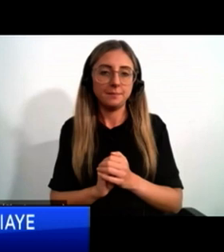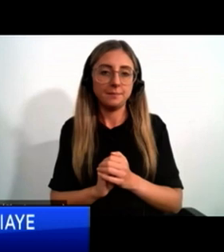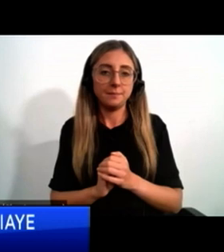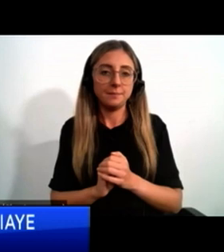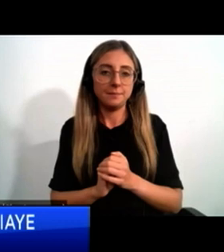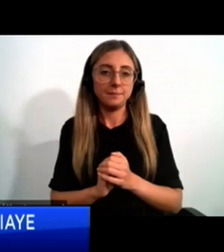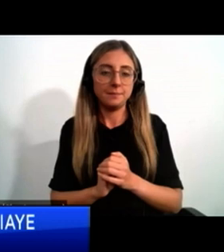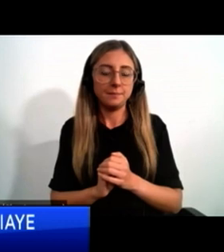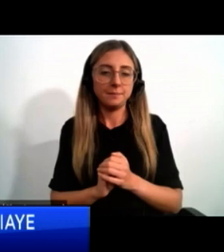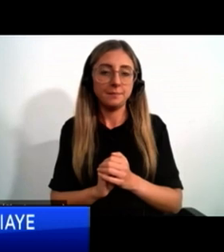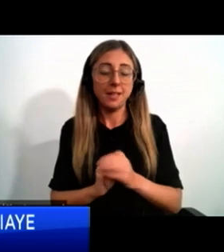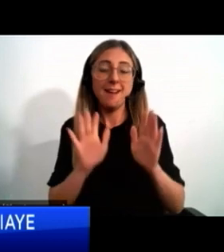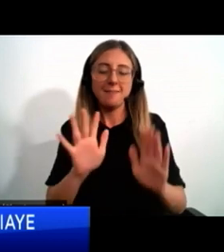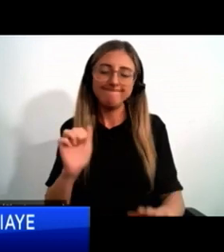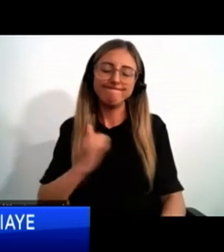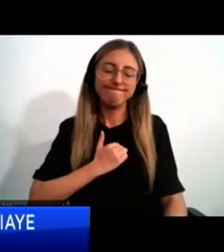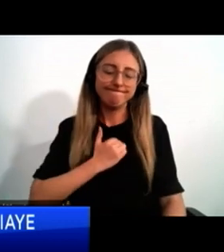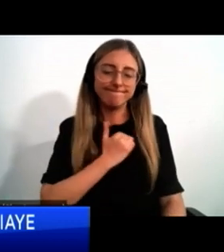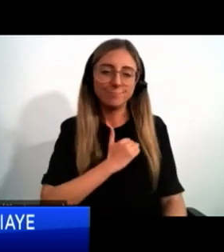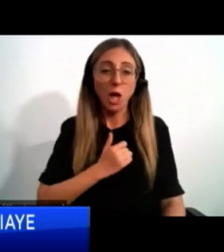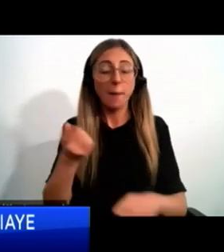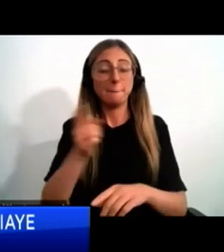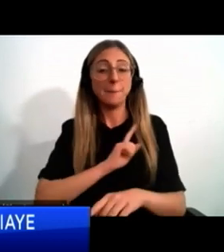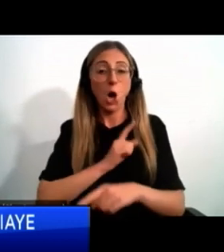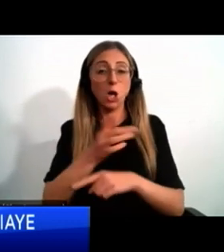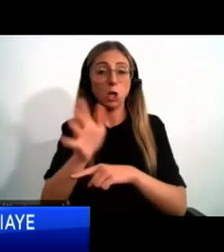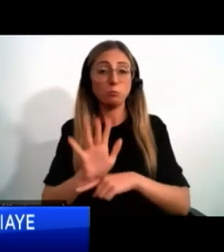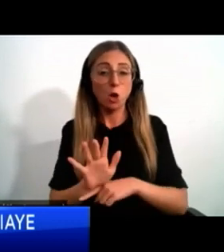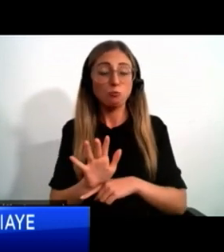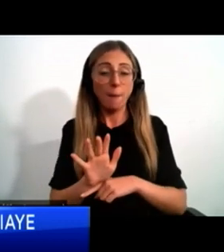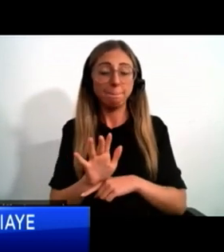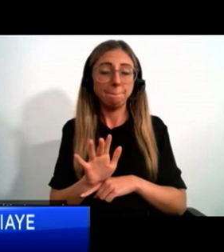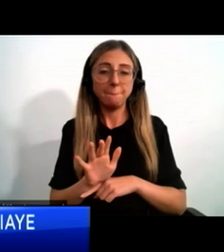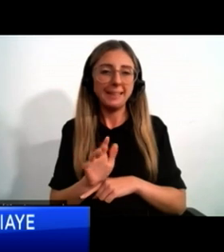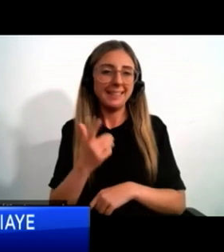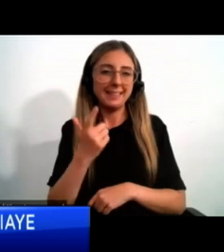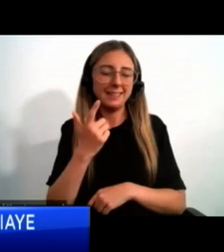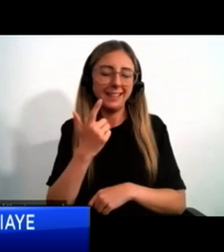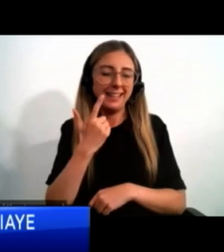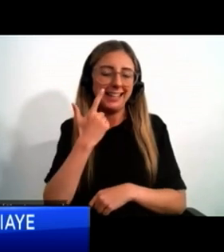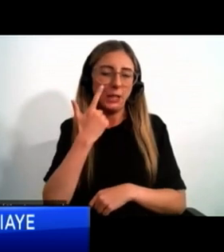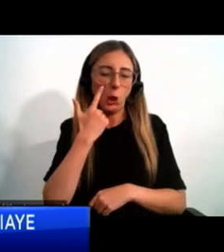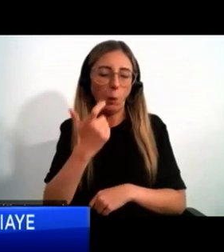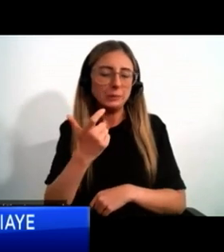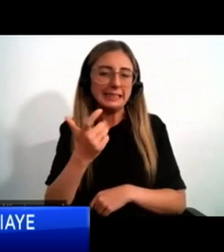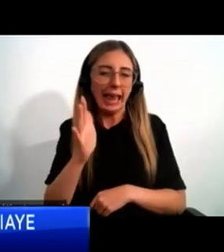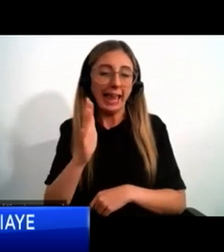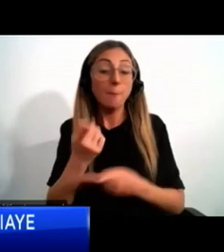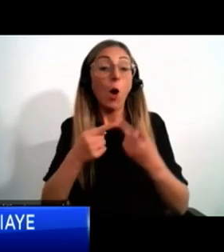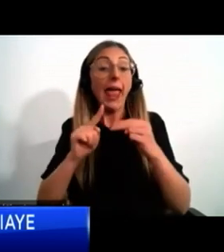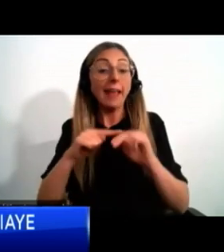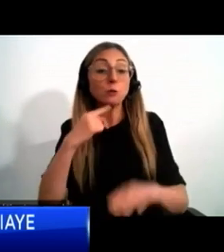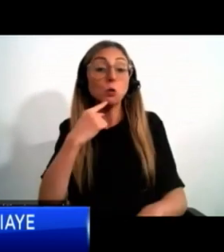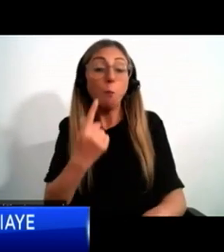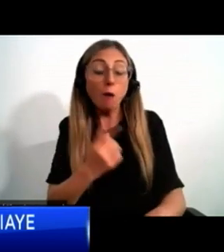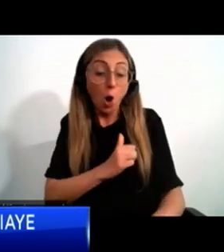And unfortunately today, because this program is overrunning, you won't be able to see Closing Bell West Africa. But if you tune in